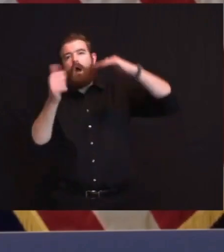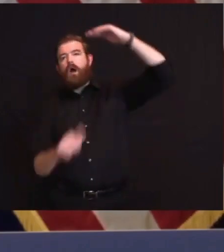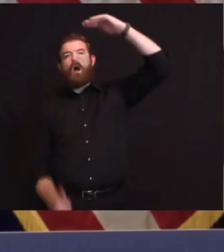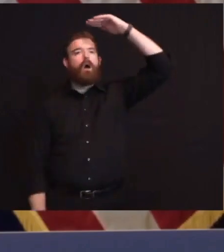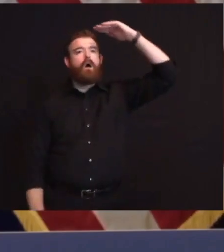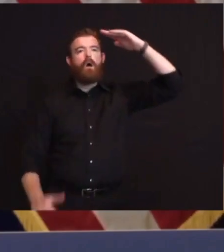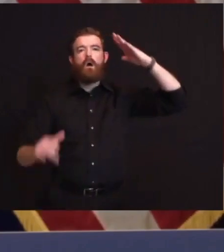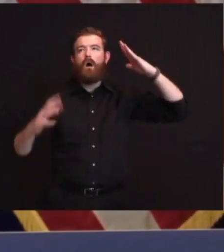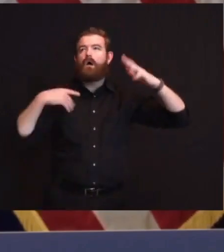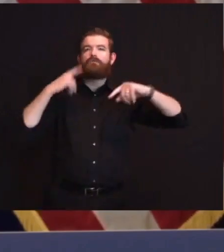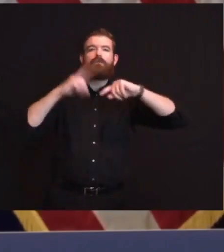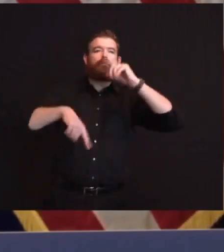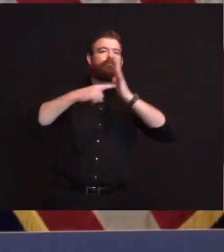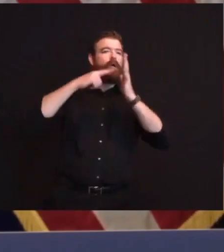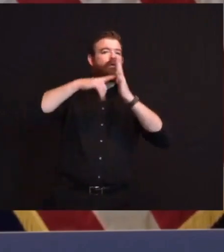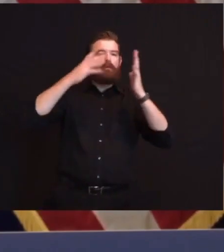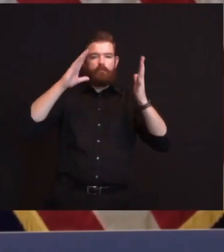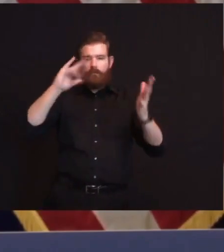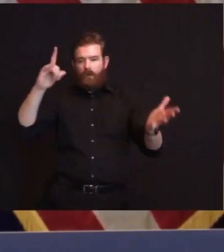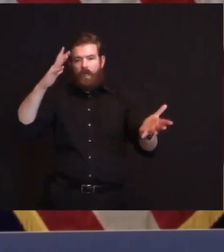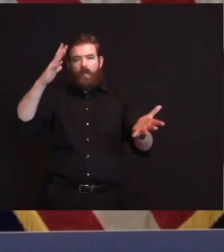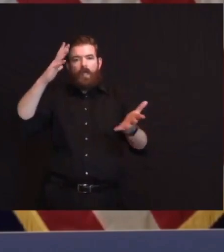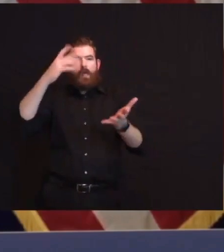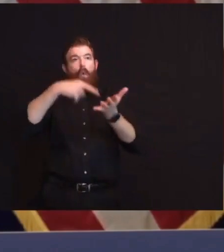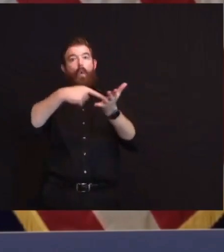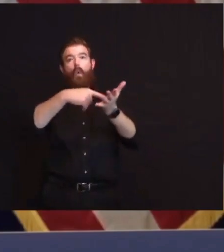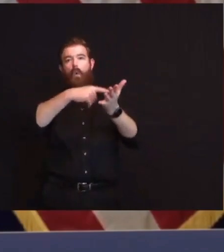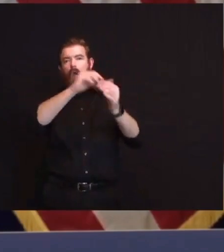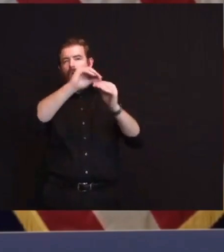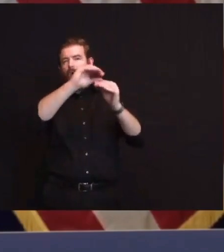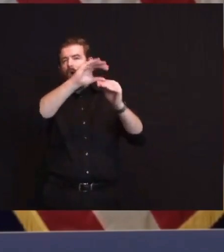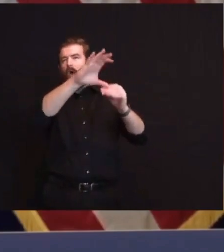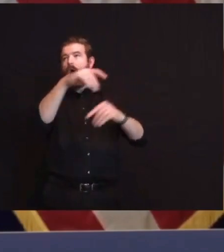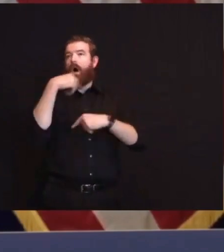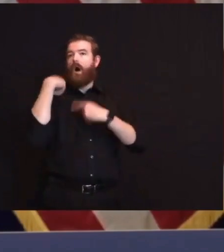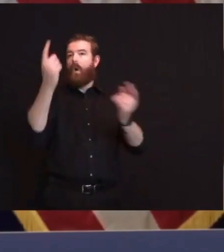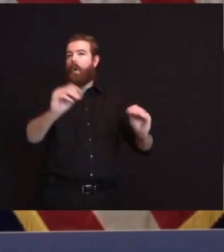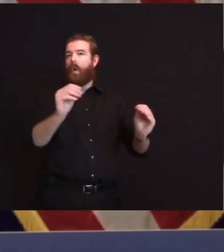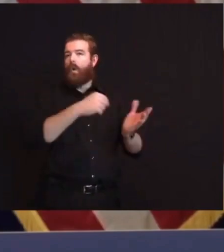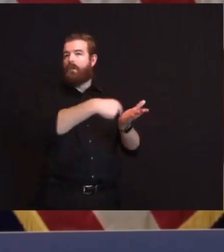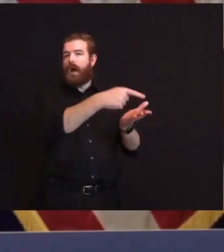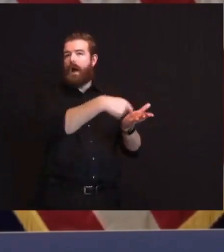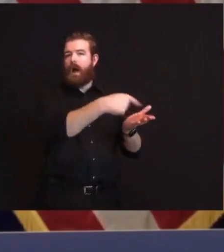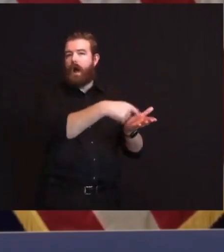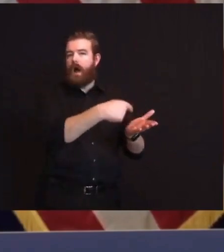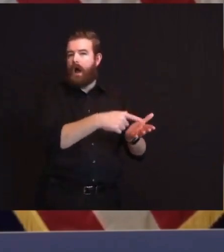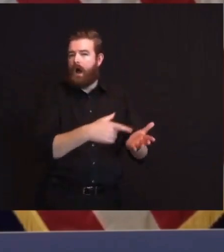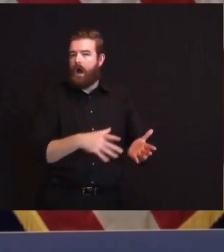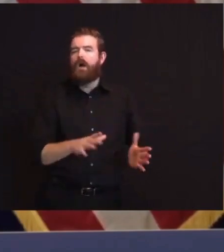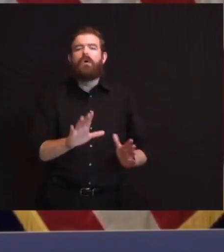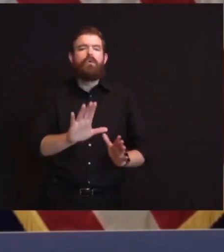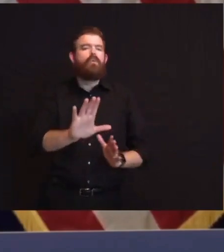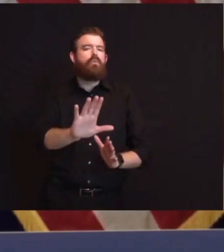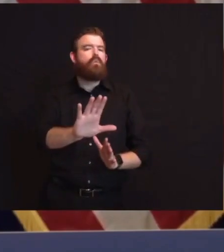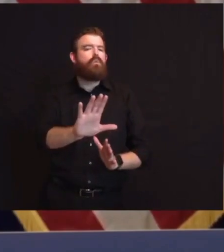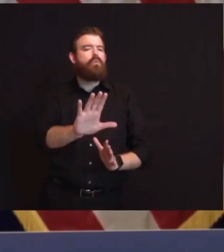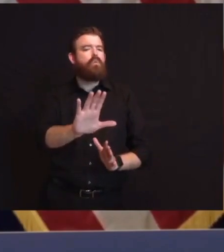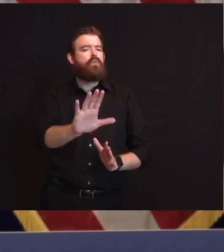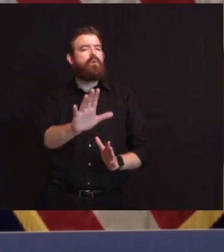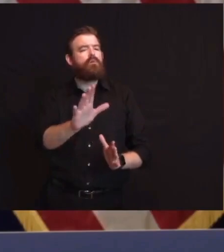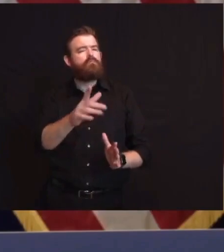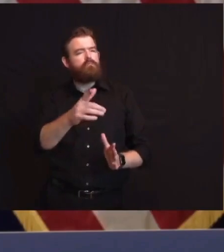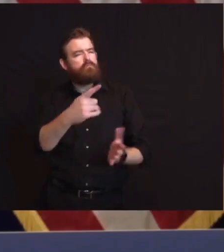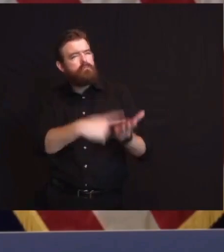pay that bill or start paying off that bill. So please, if you have